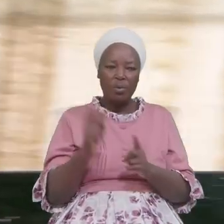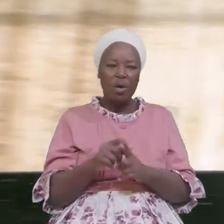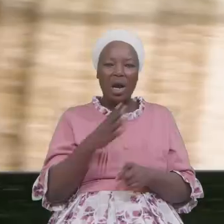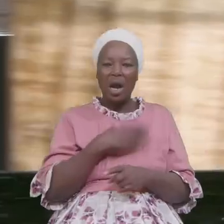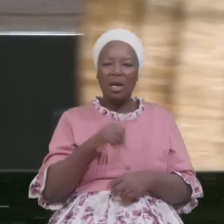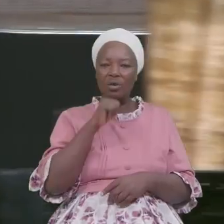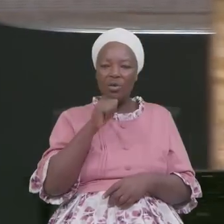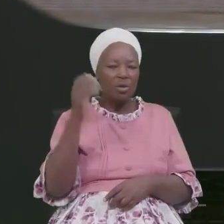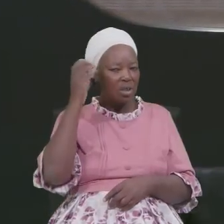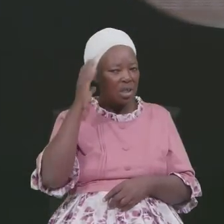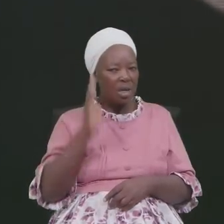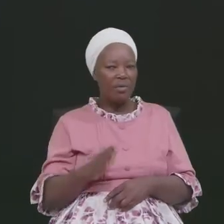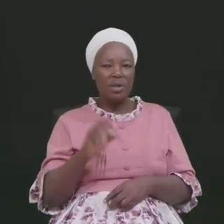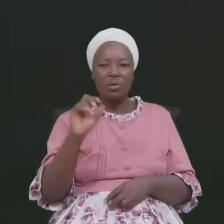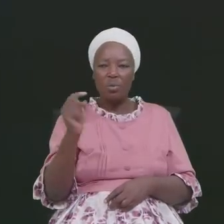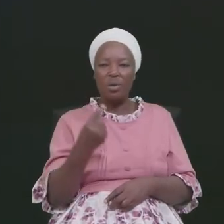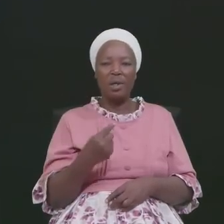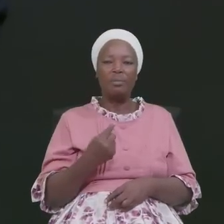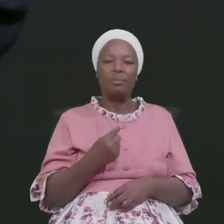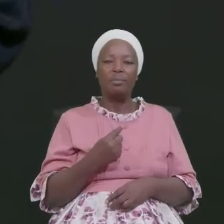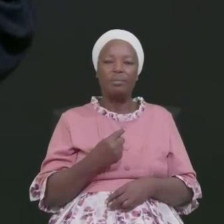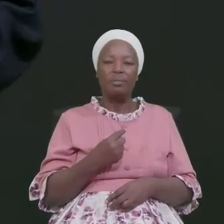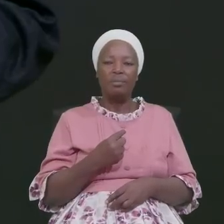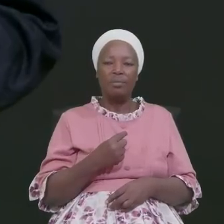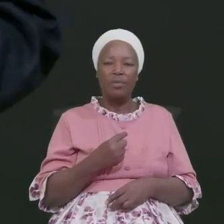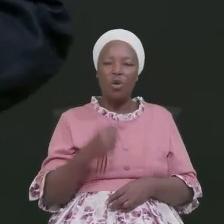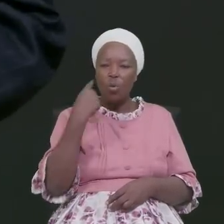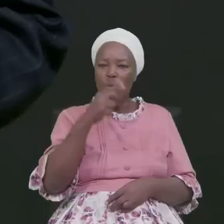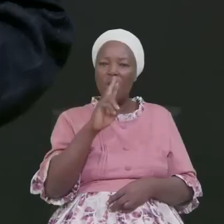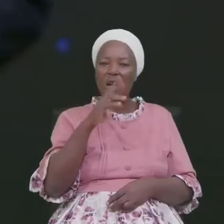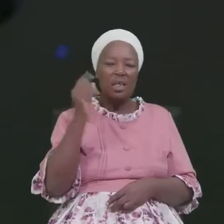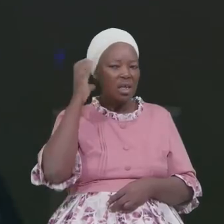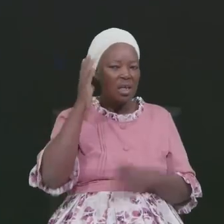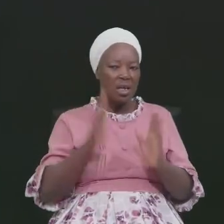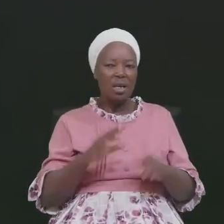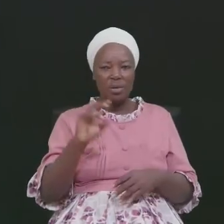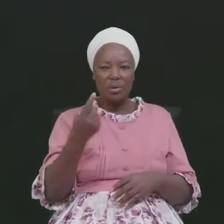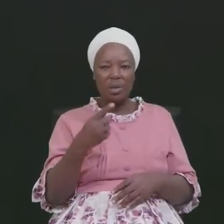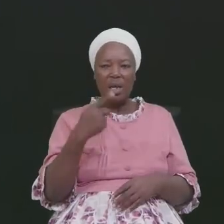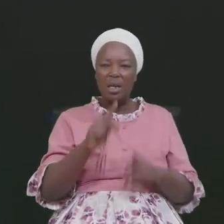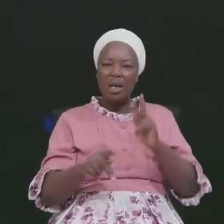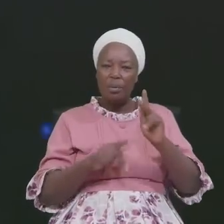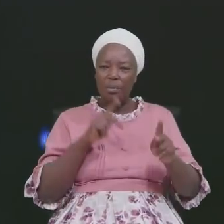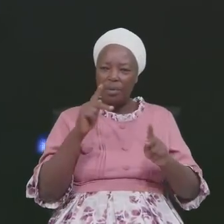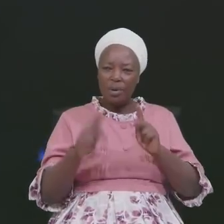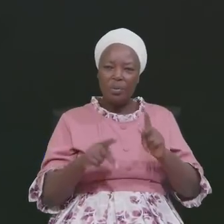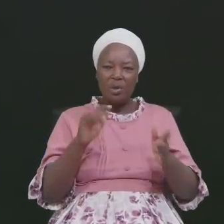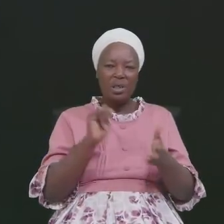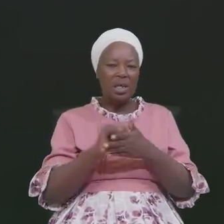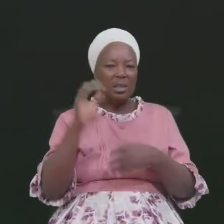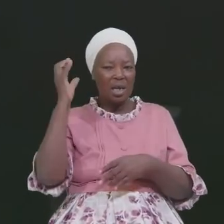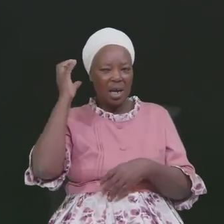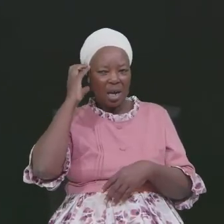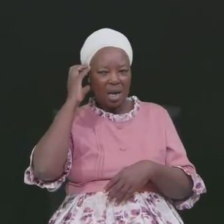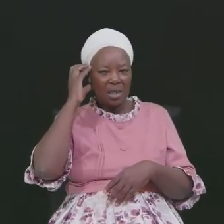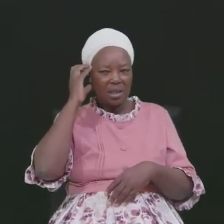not hearers only. Who are the hearers only? The people that heard